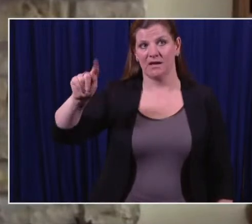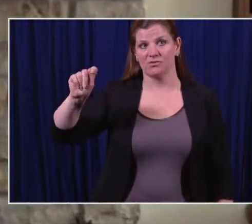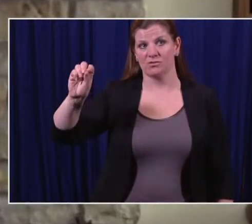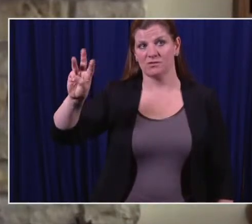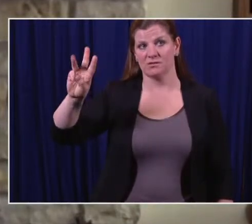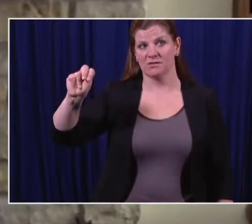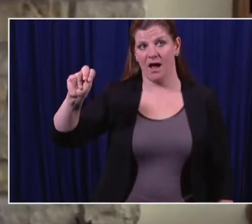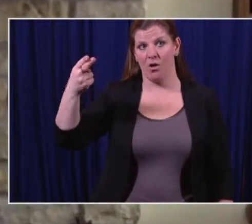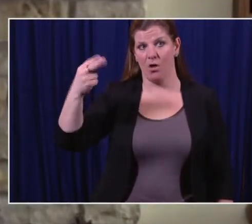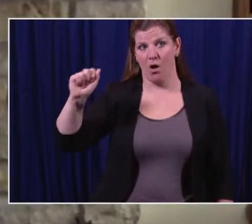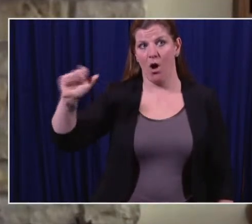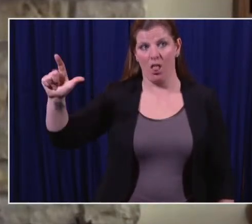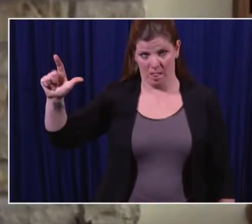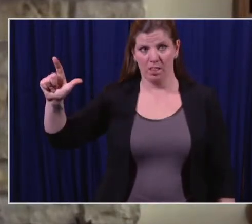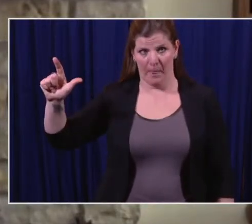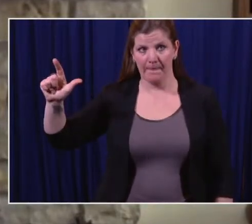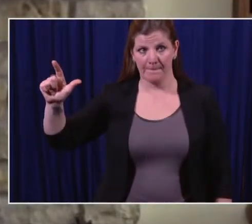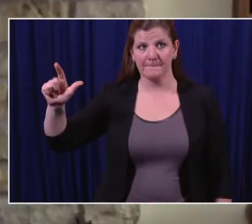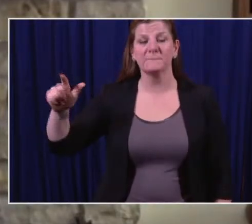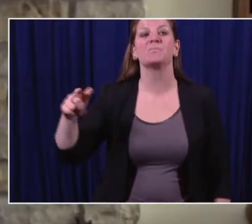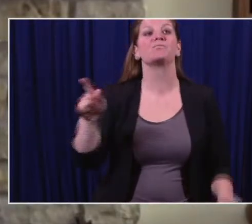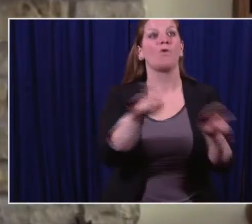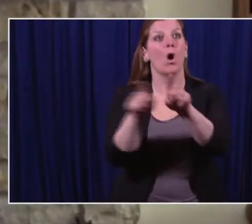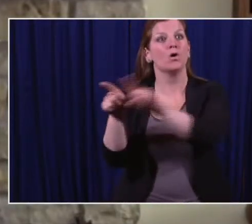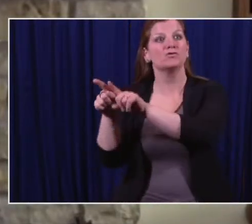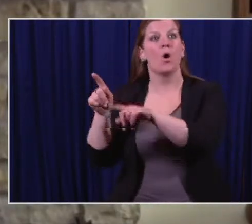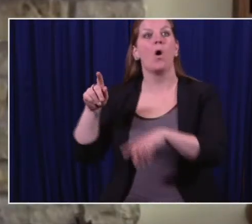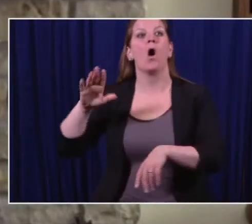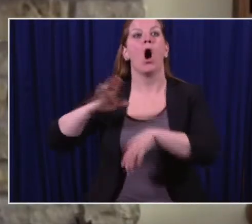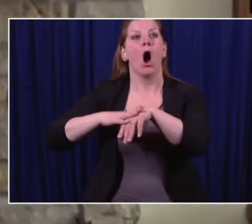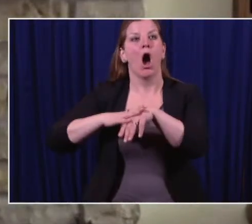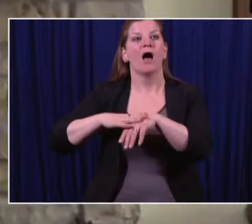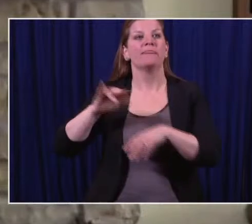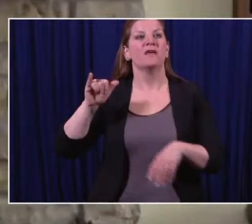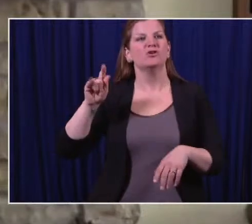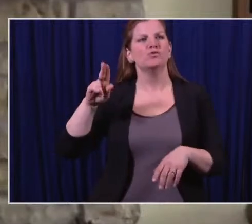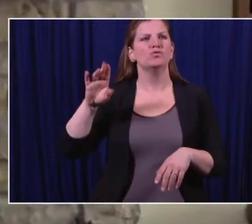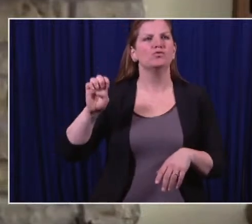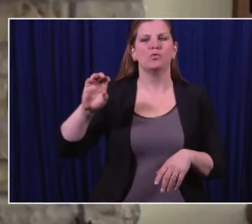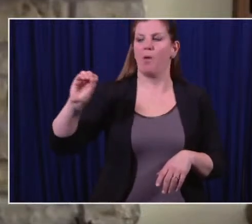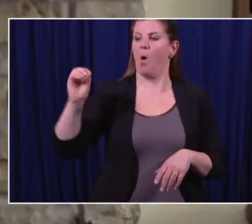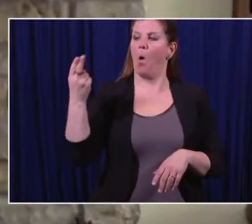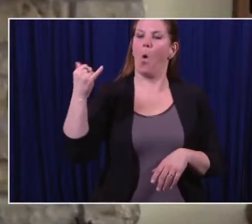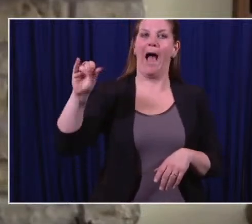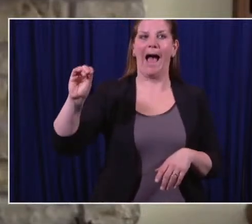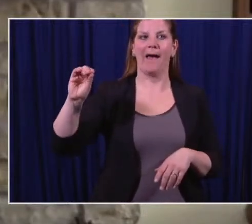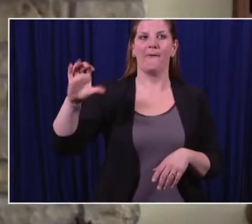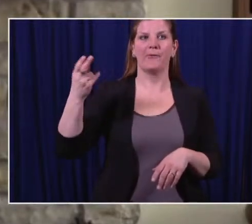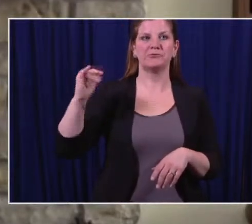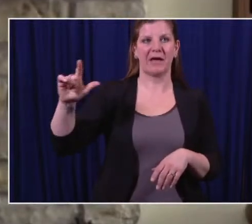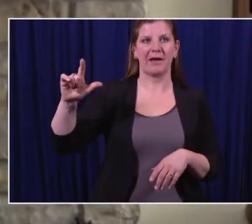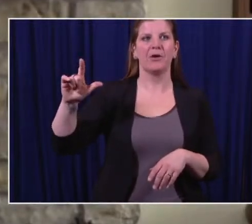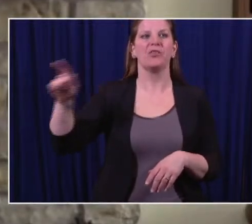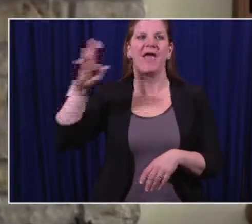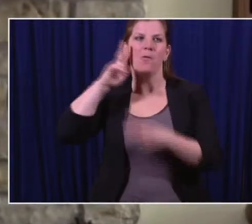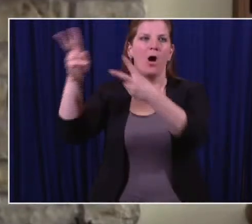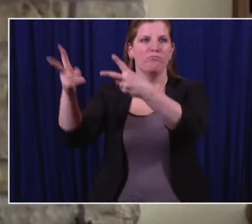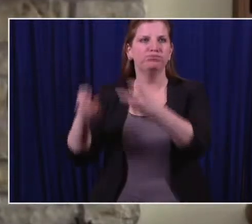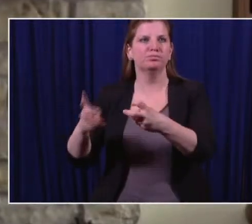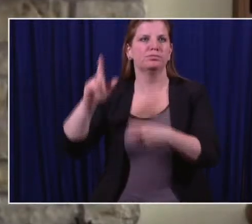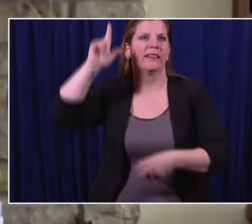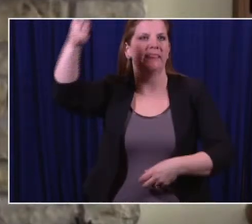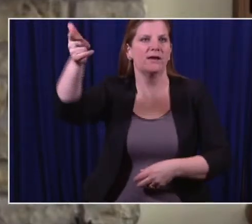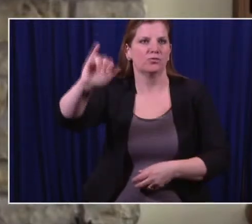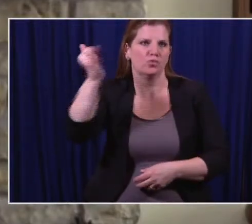They will also air on the Ohio channel at a later date. And I want to thank the Ohio channel for doing that. We appreciate that very much.